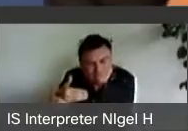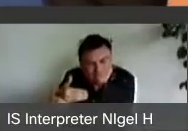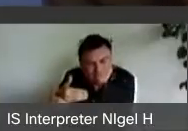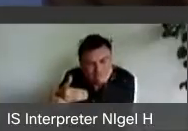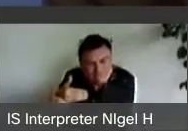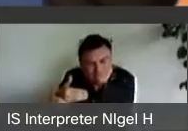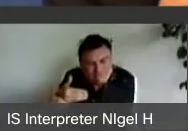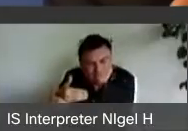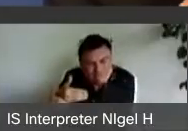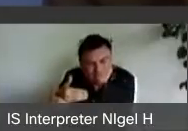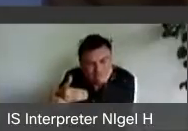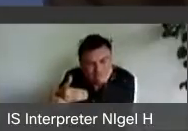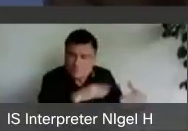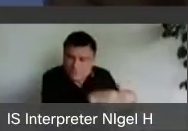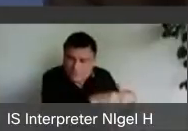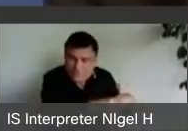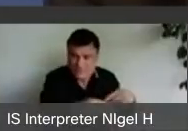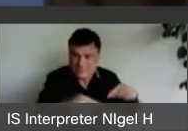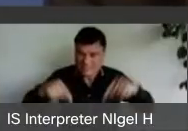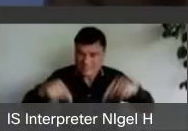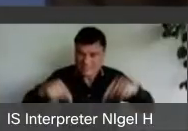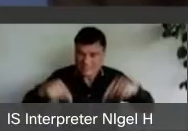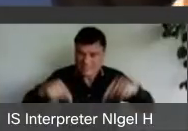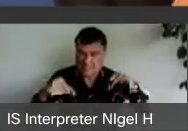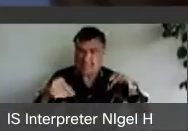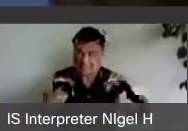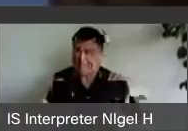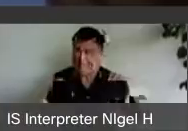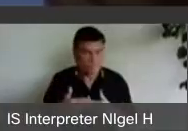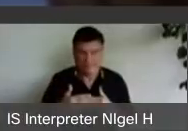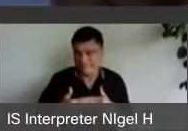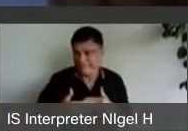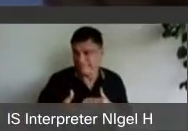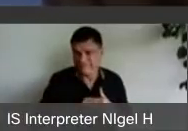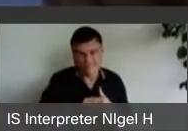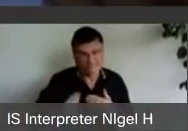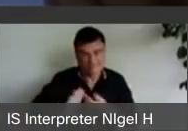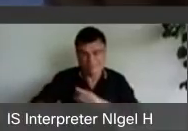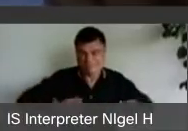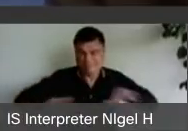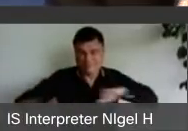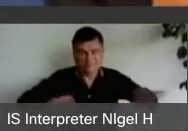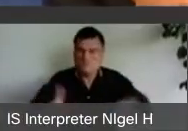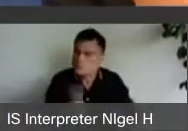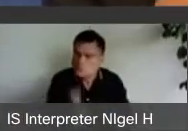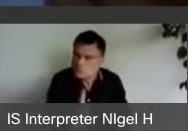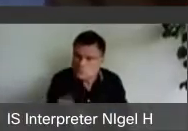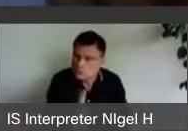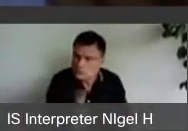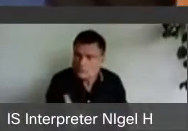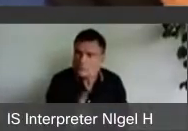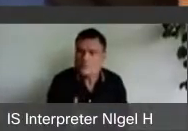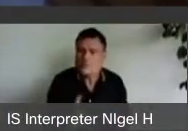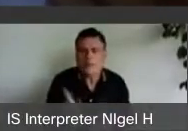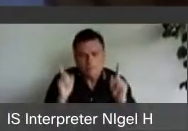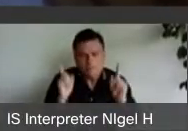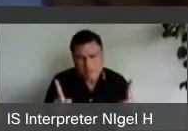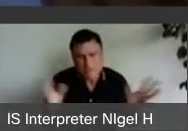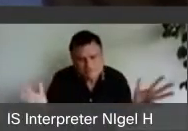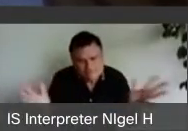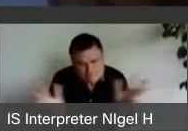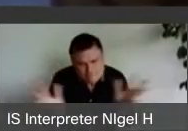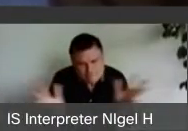able to establish that human contact. We need to be able to be with people, to touch people. This is absolutely essential in our